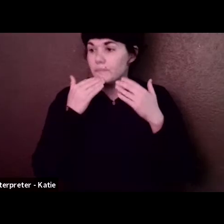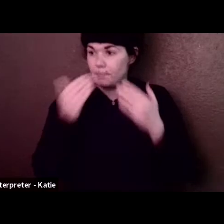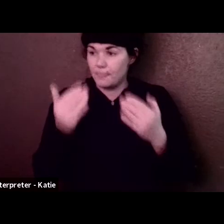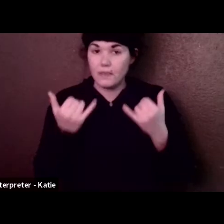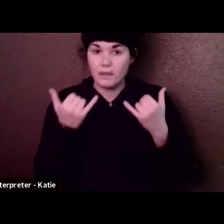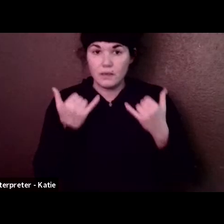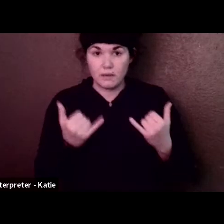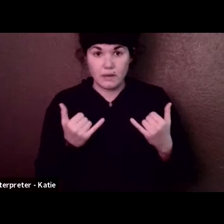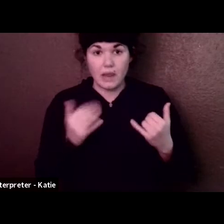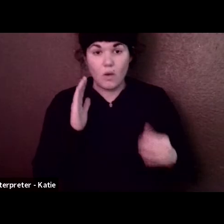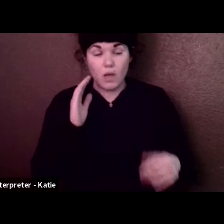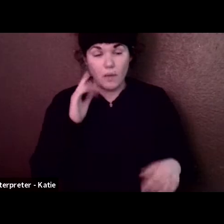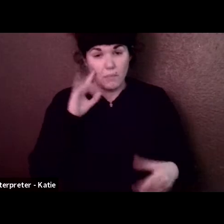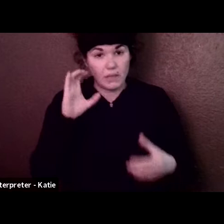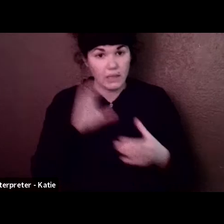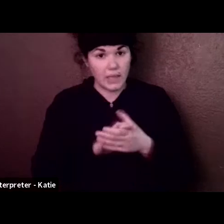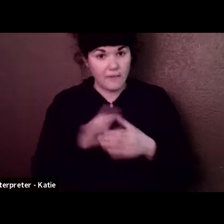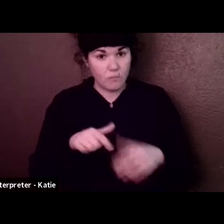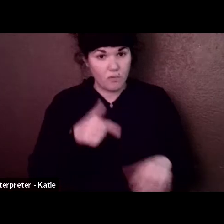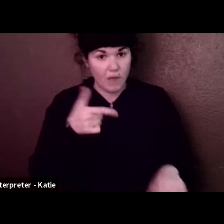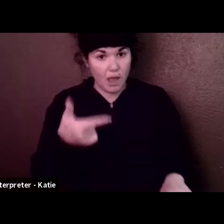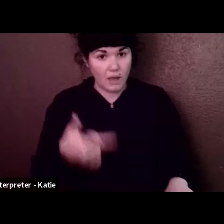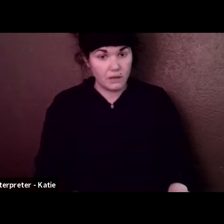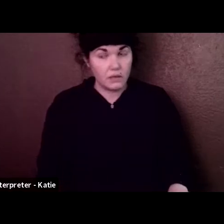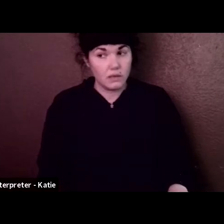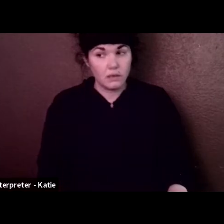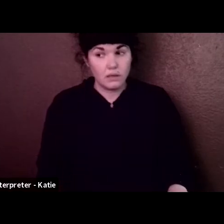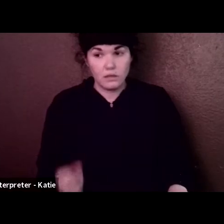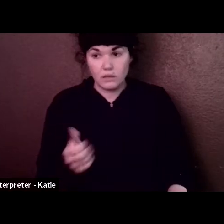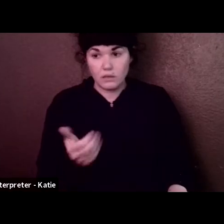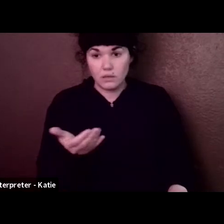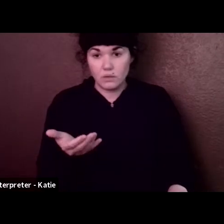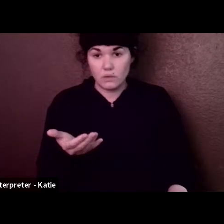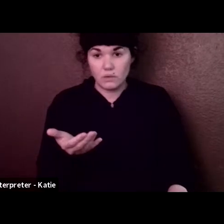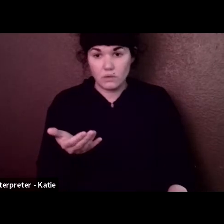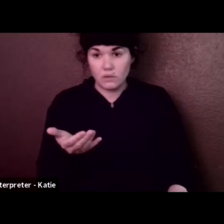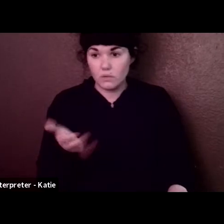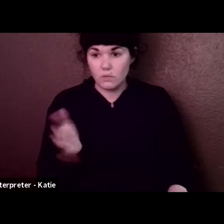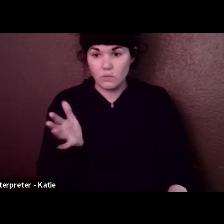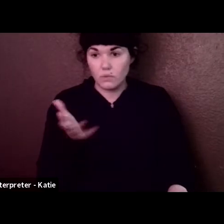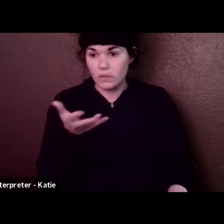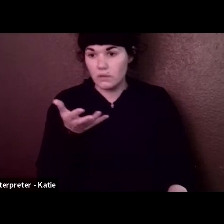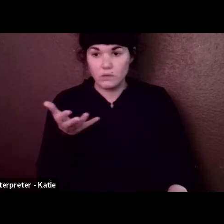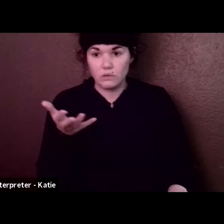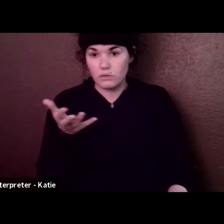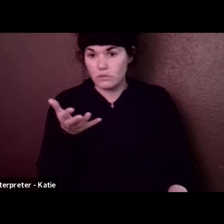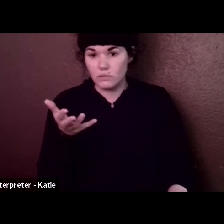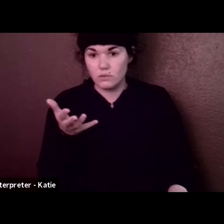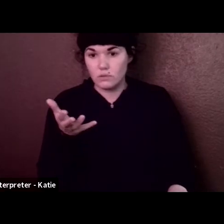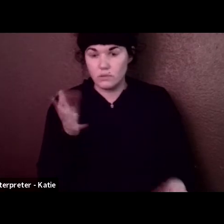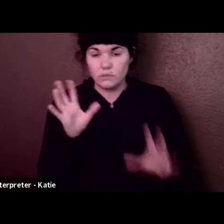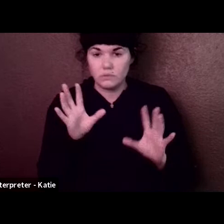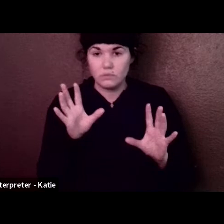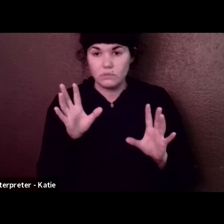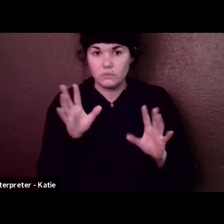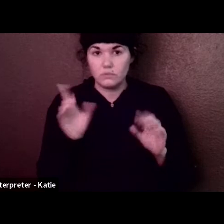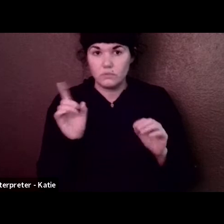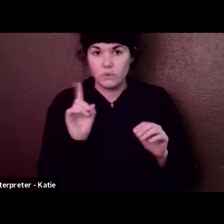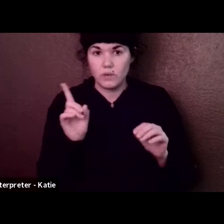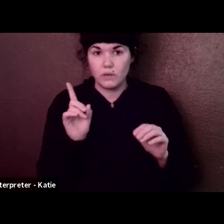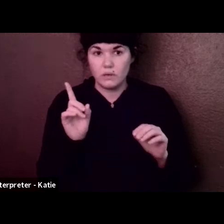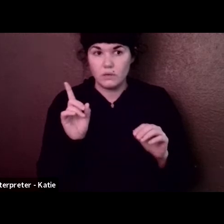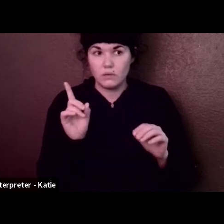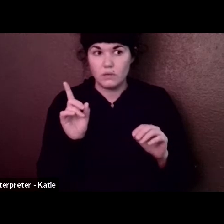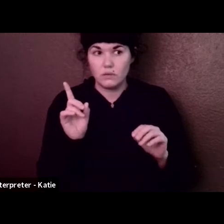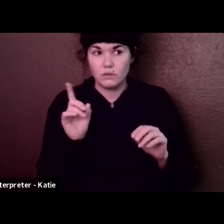moving on uh was there um yeah where were we were we um mr